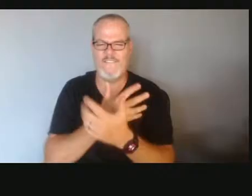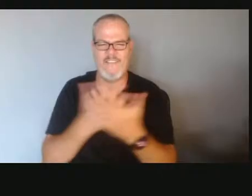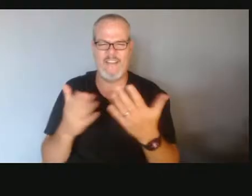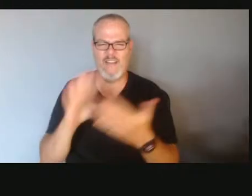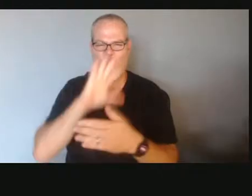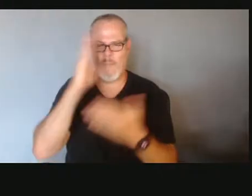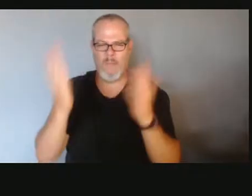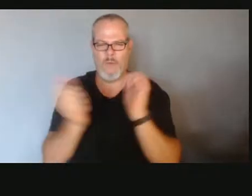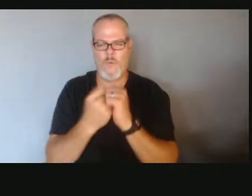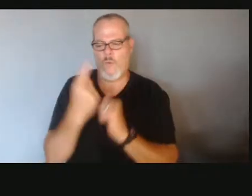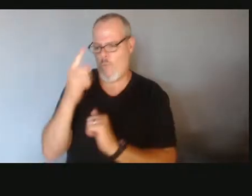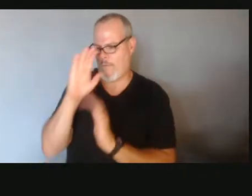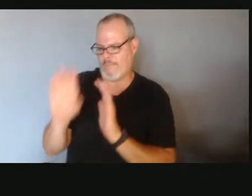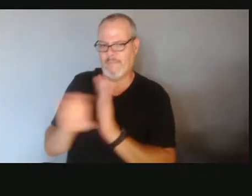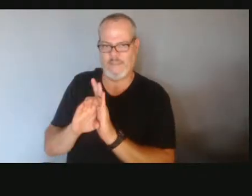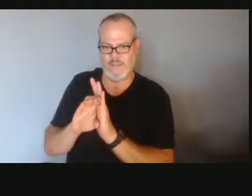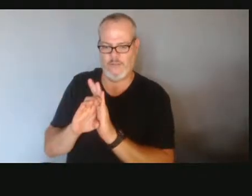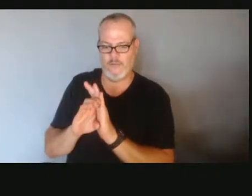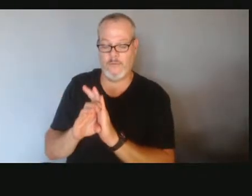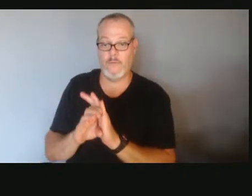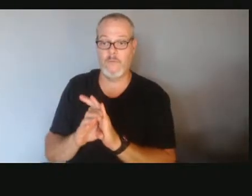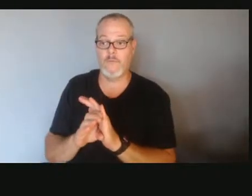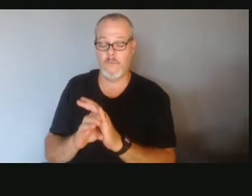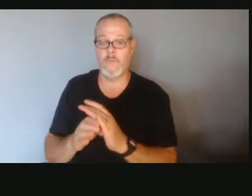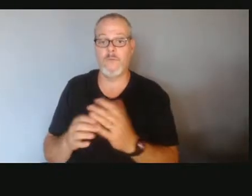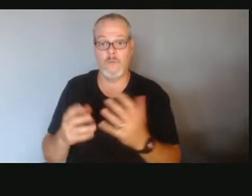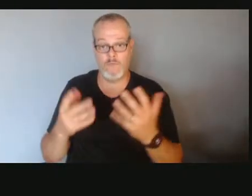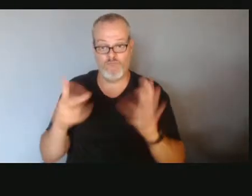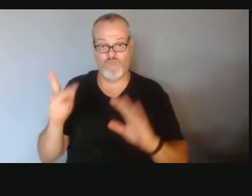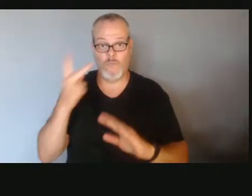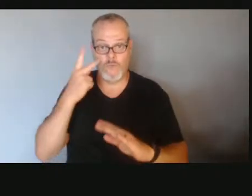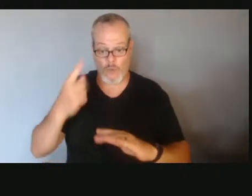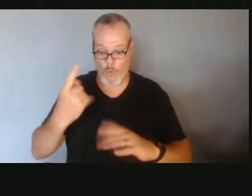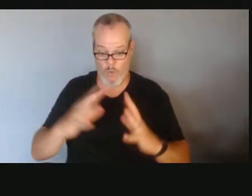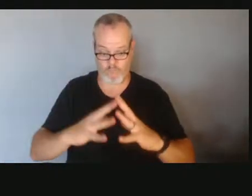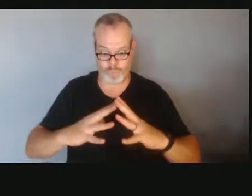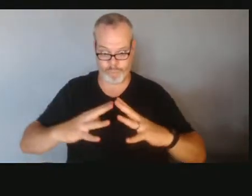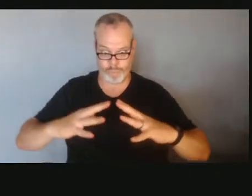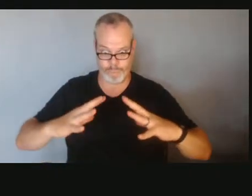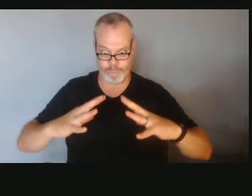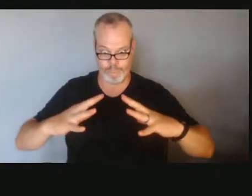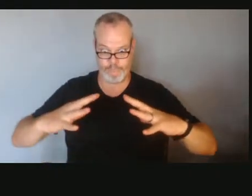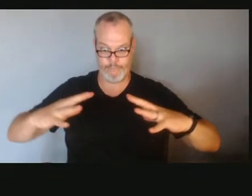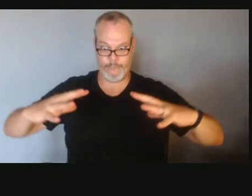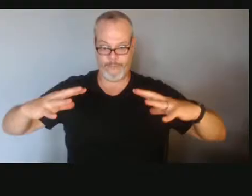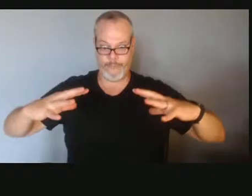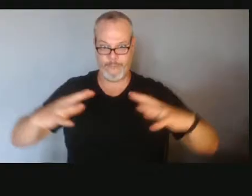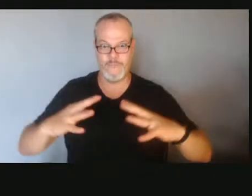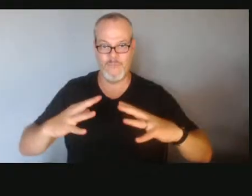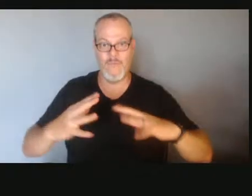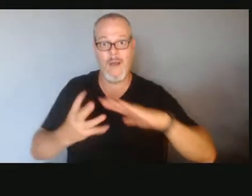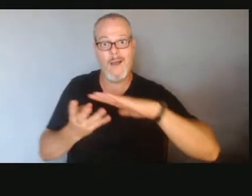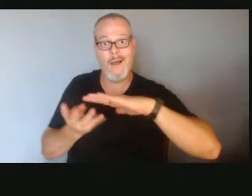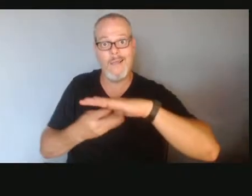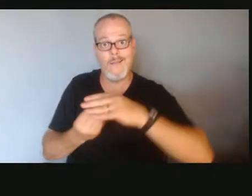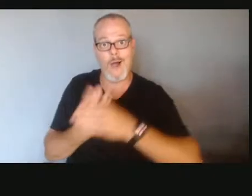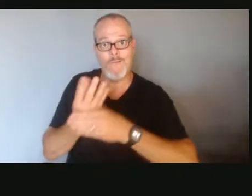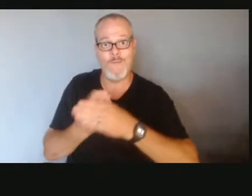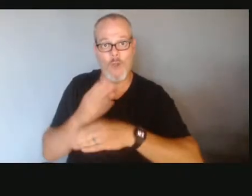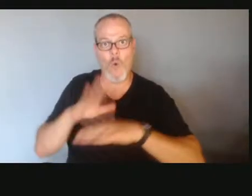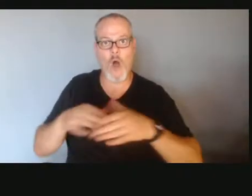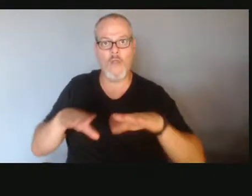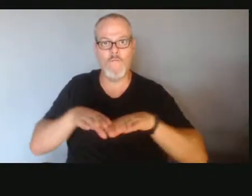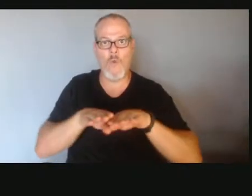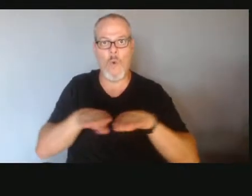be. So we're catching that larger deflation and that lava flows on a crater floor themselves. And